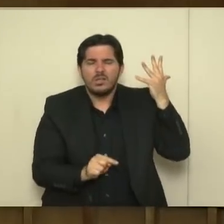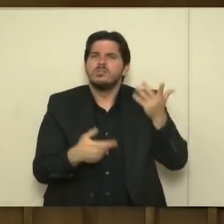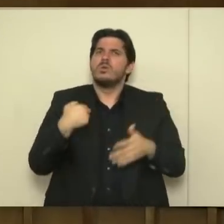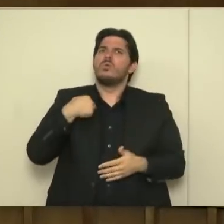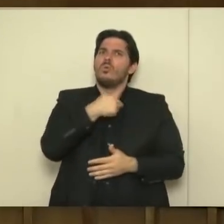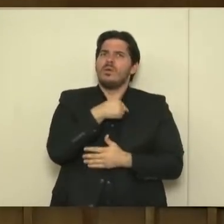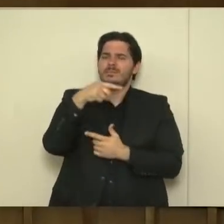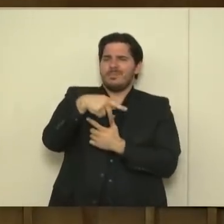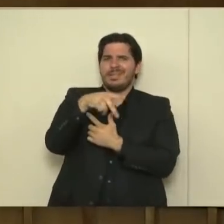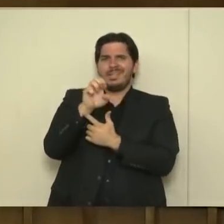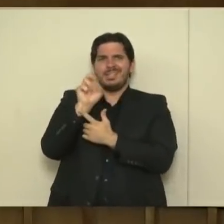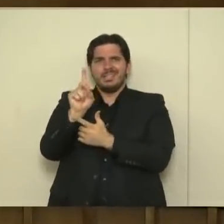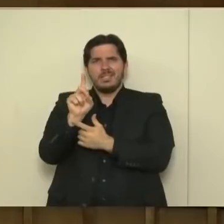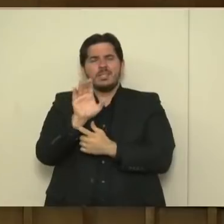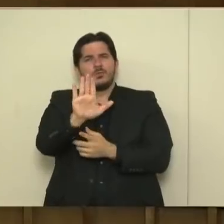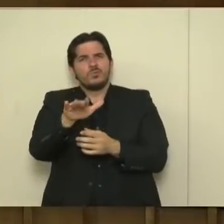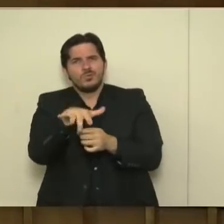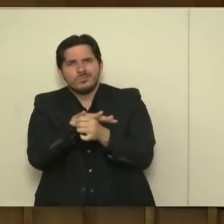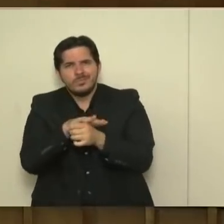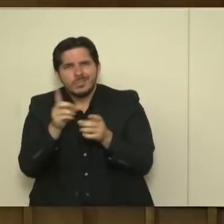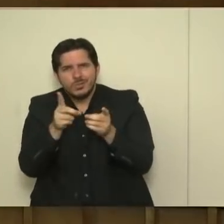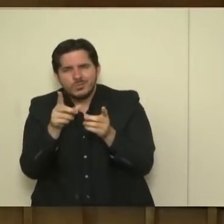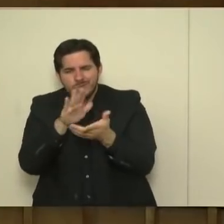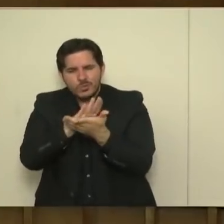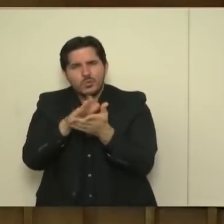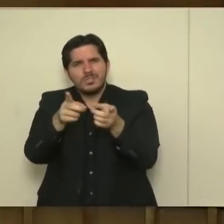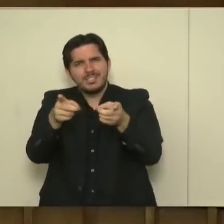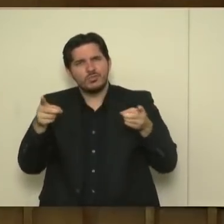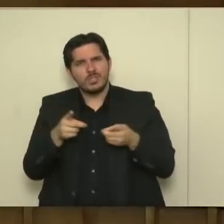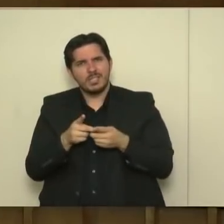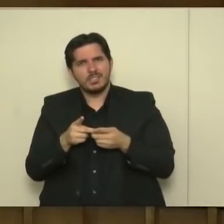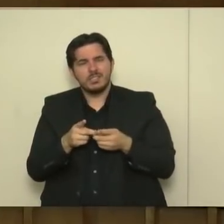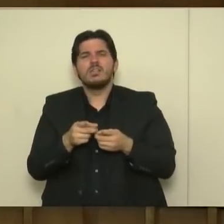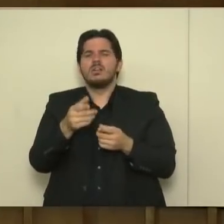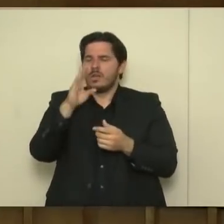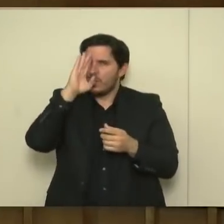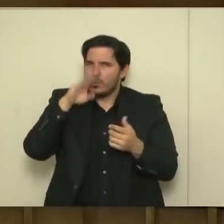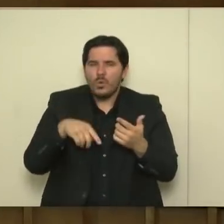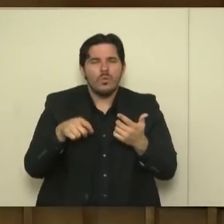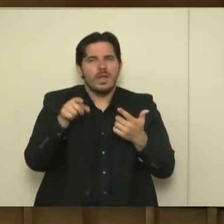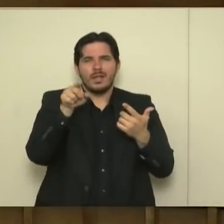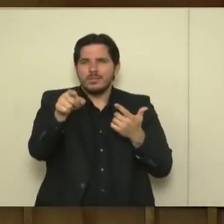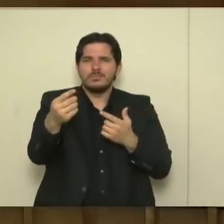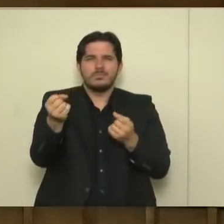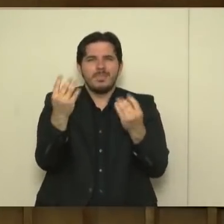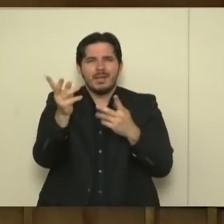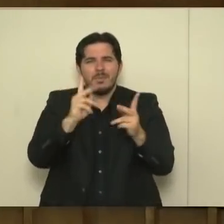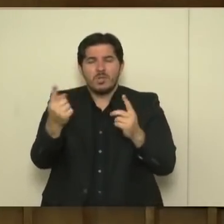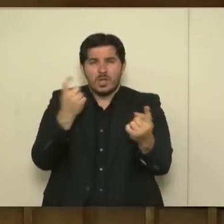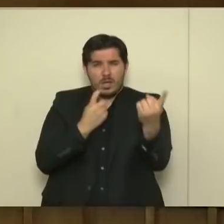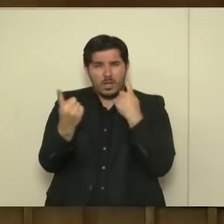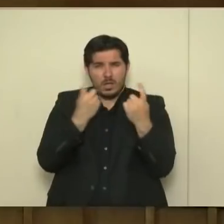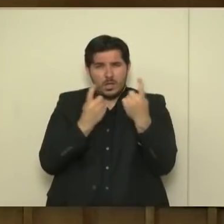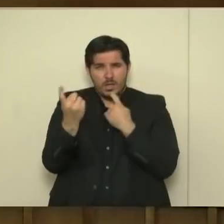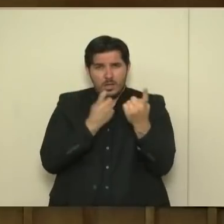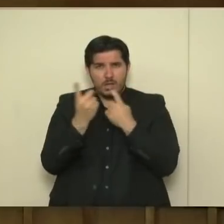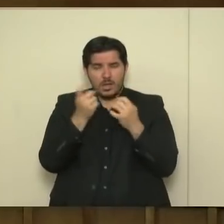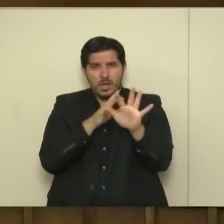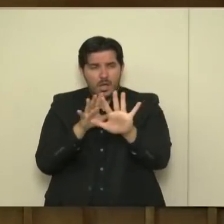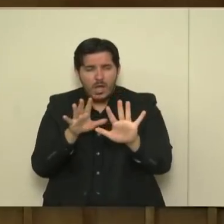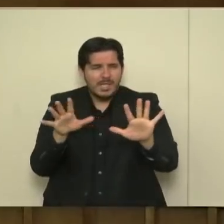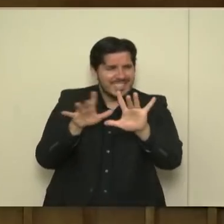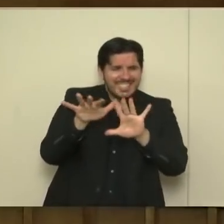and in your local school districts are doing everything we can to address those questions, to continue to improve the process wherever there